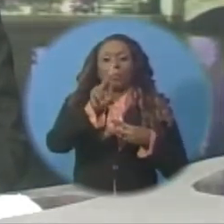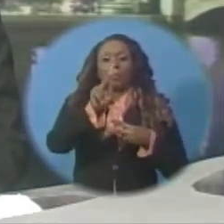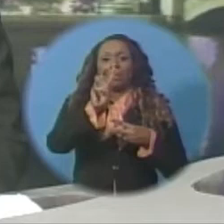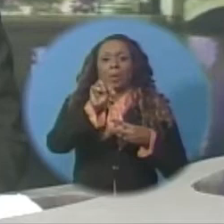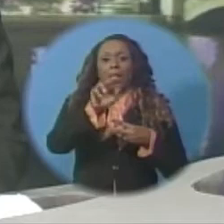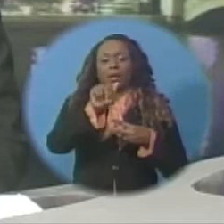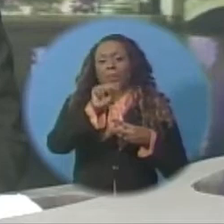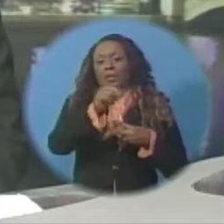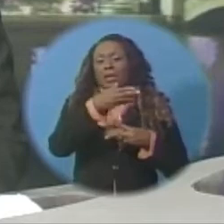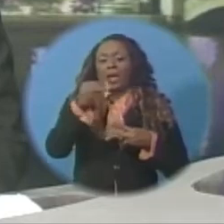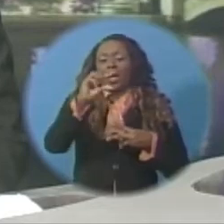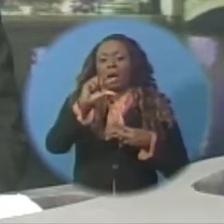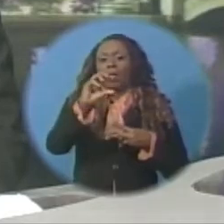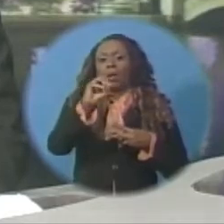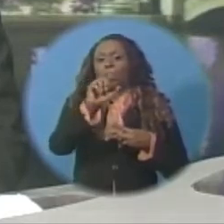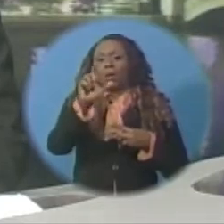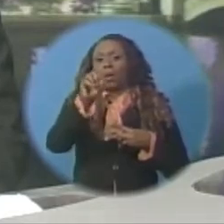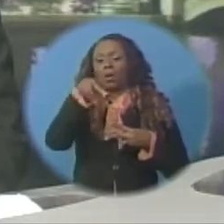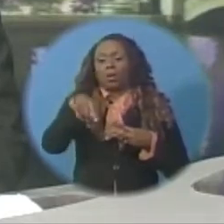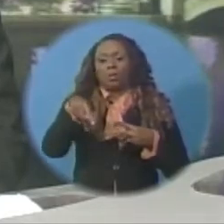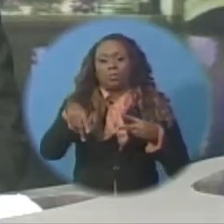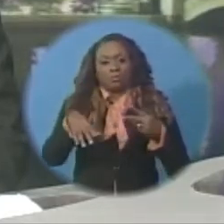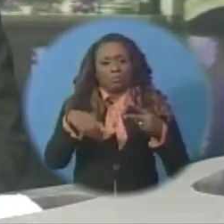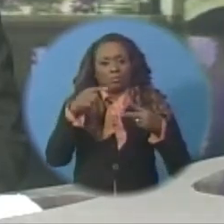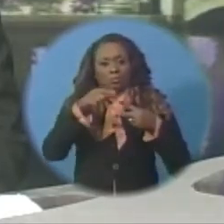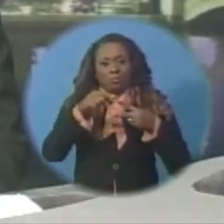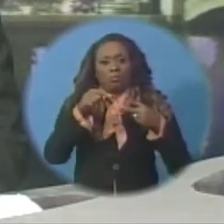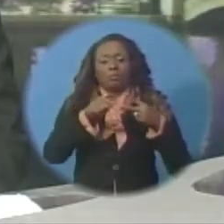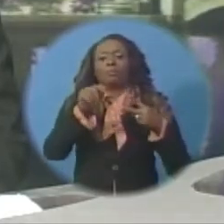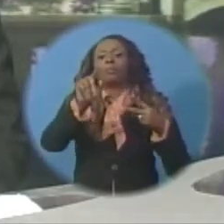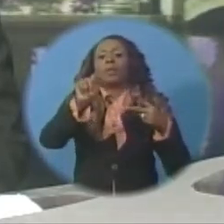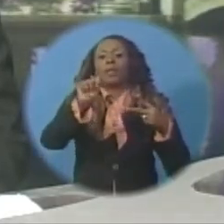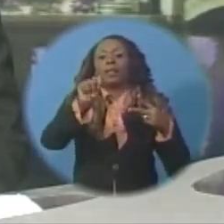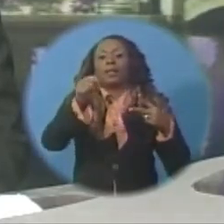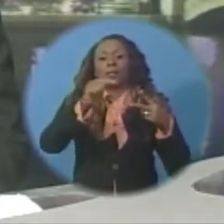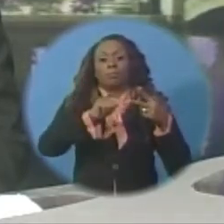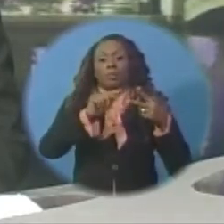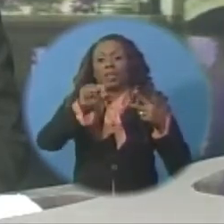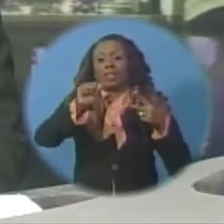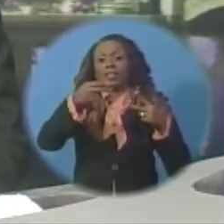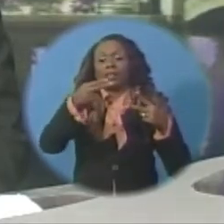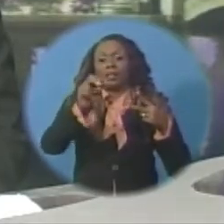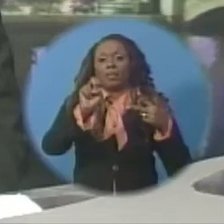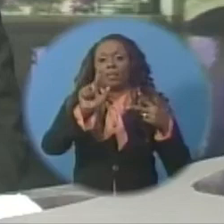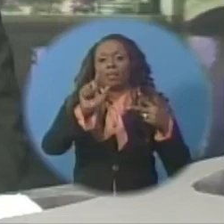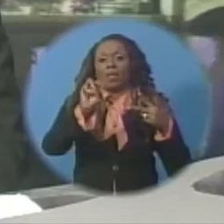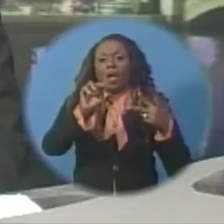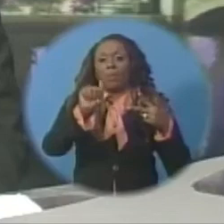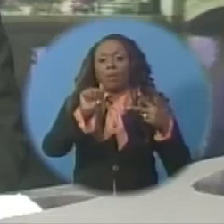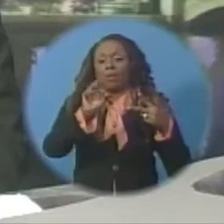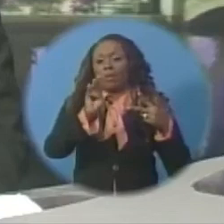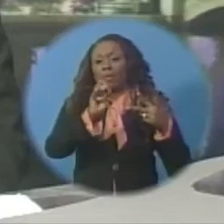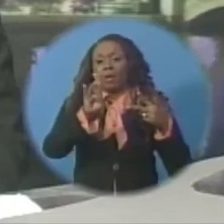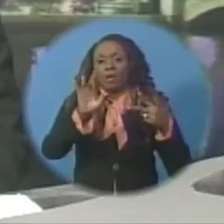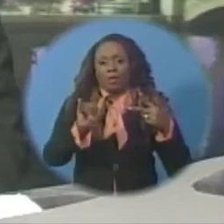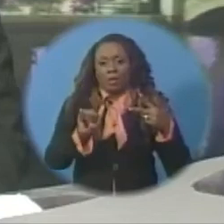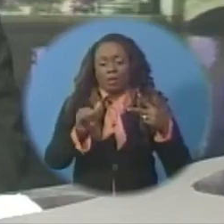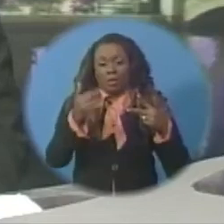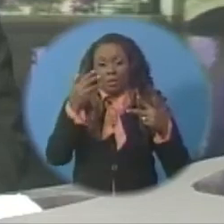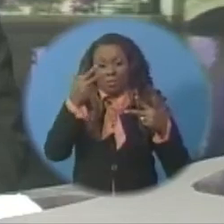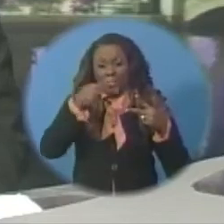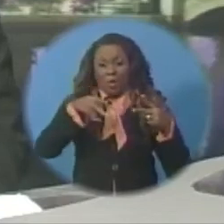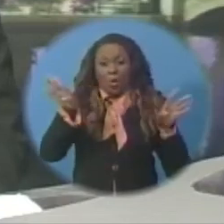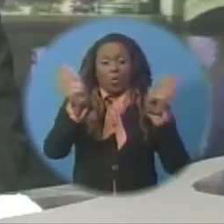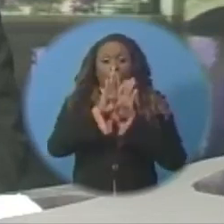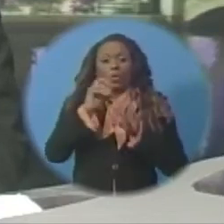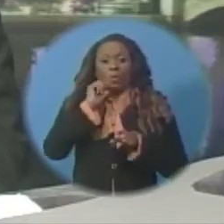the Blackman and Gollop Primary School at Staple Grove and the Talma Berry Nursery School at St. David's. This is to facilitate the Ministry of Health's